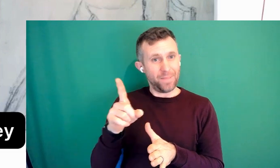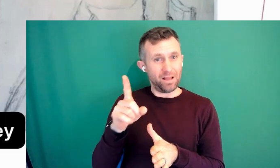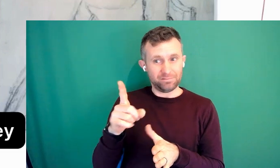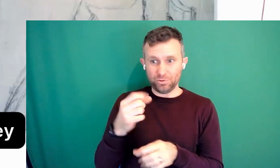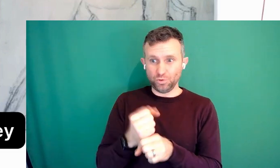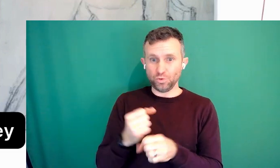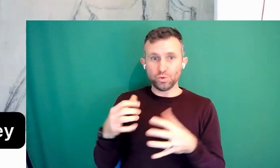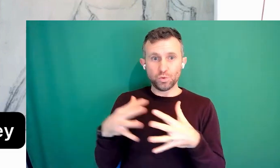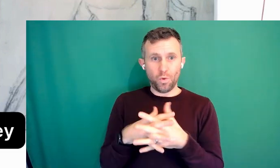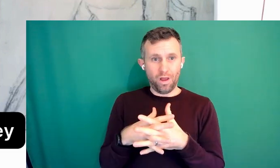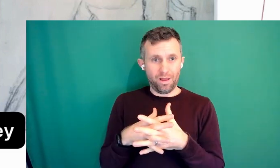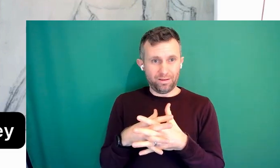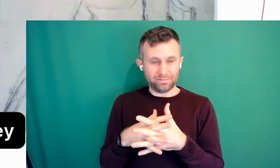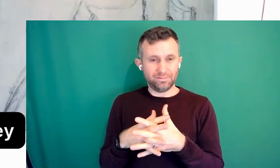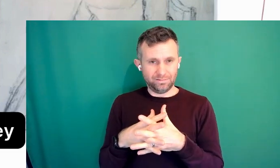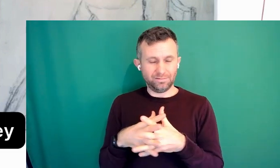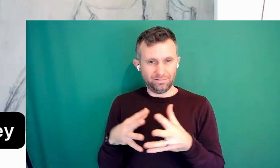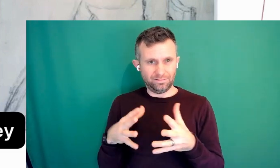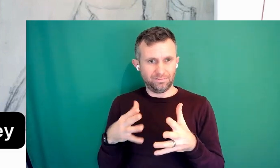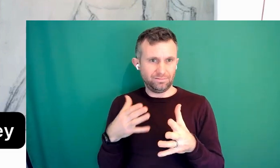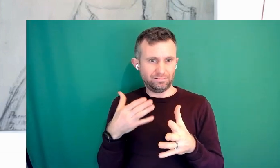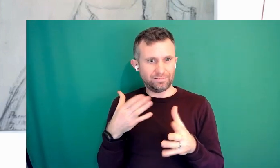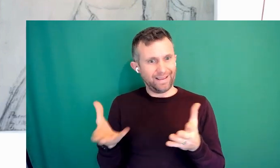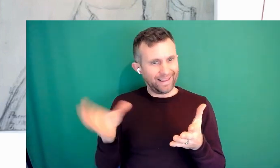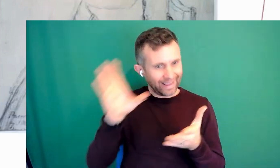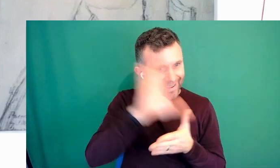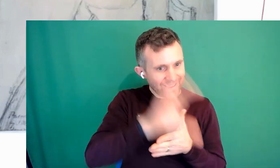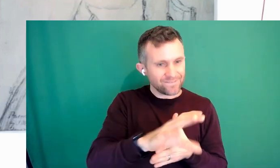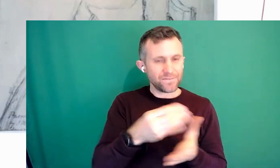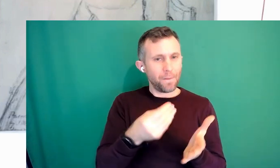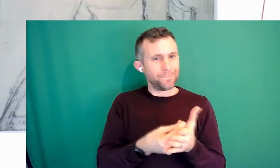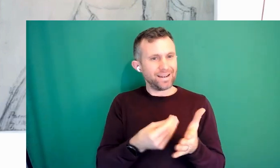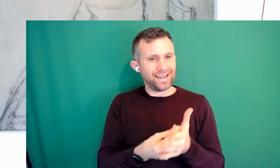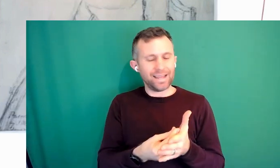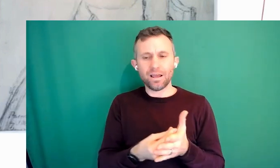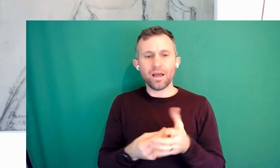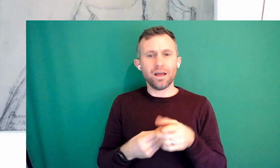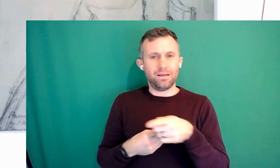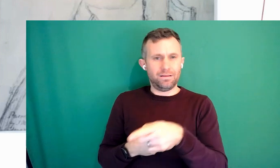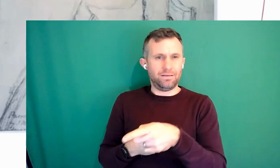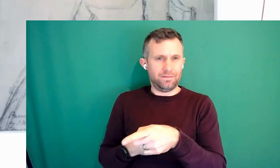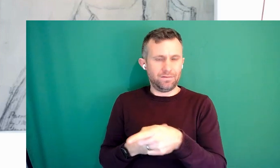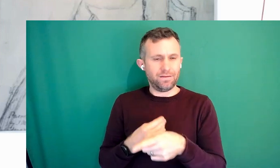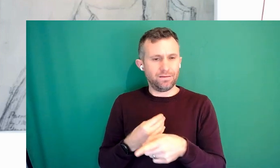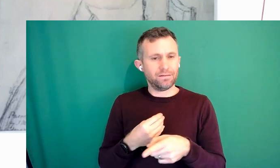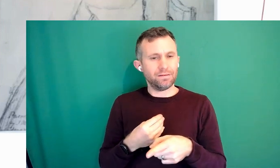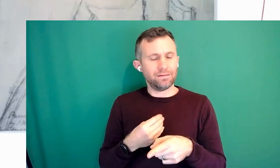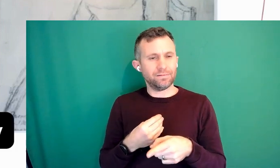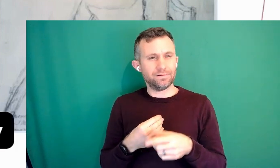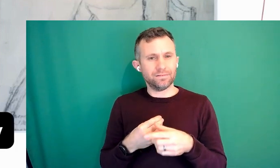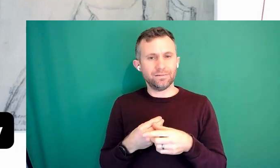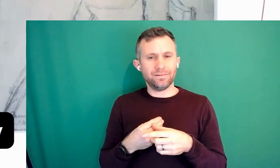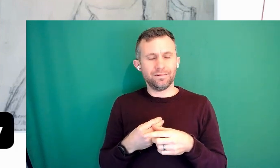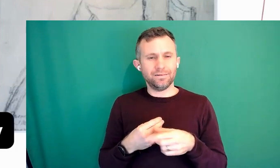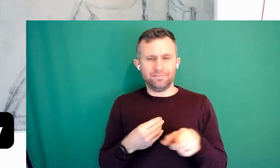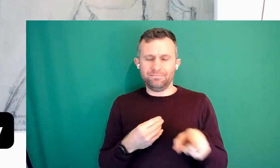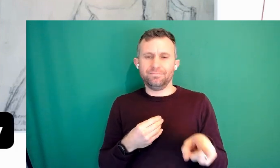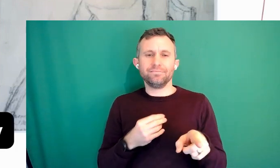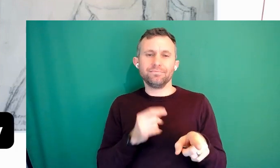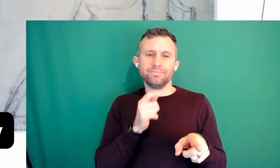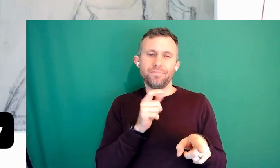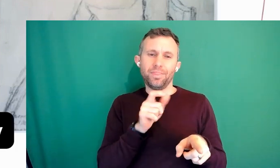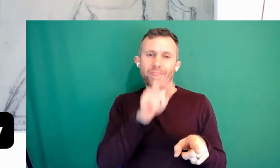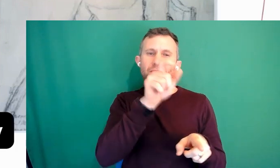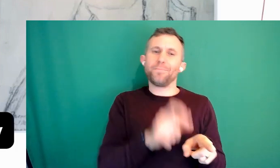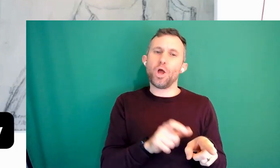What is the first thing that Soane does with this money? He goes to auctions and buys anything that reminded him of